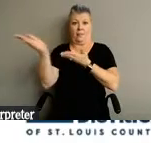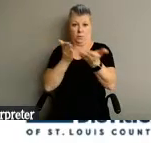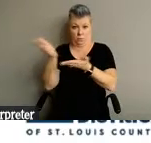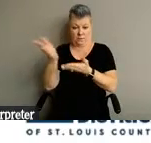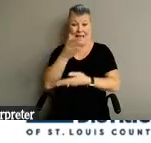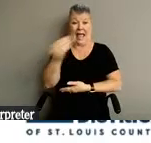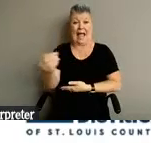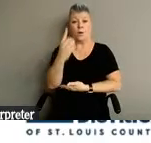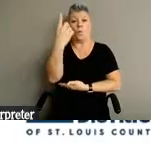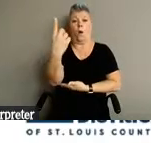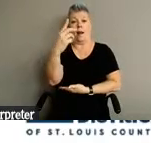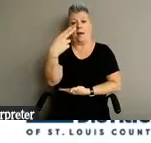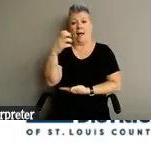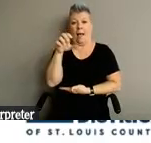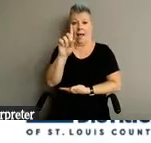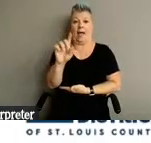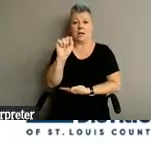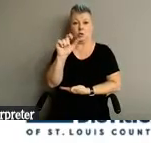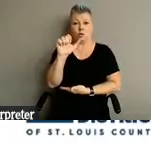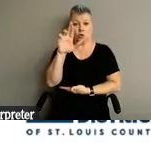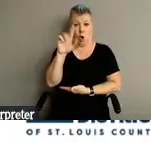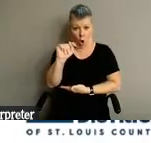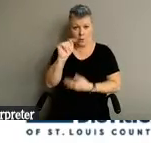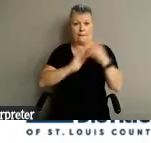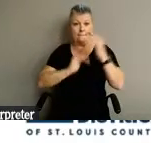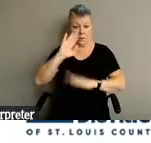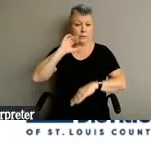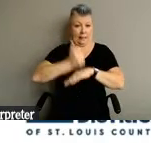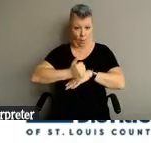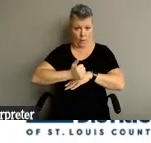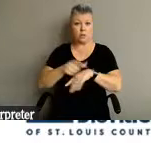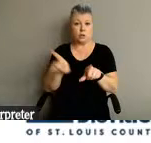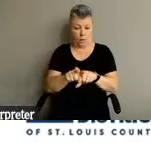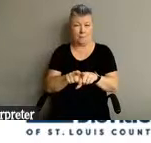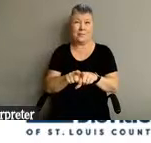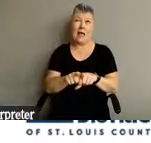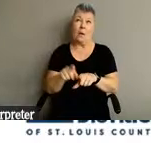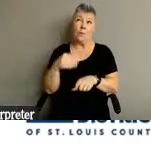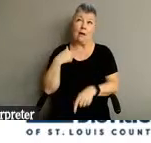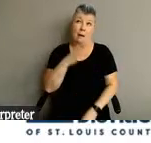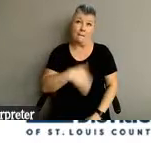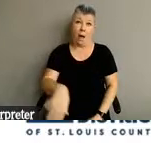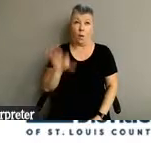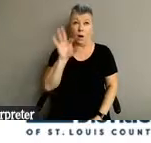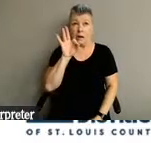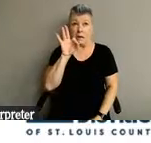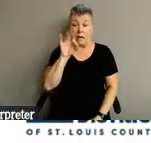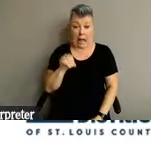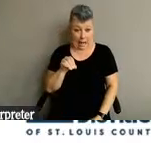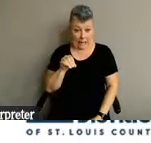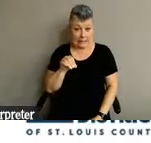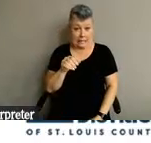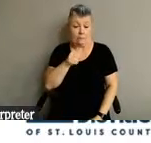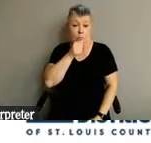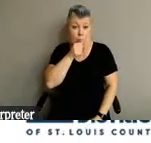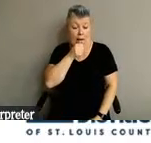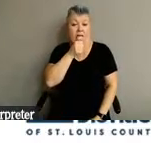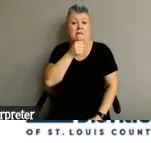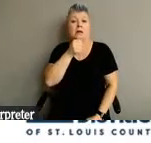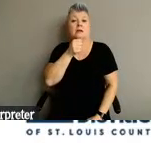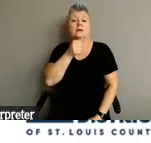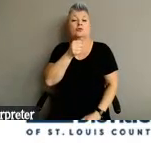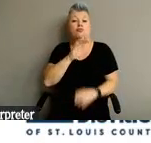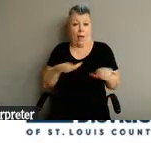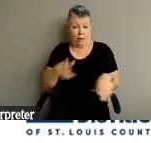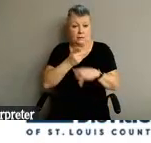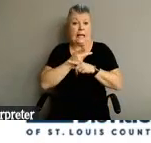1 Head Start building location. And there are about 90 private child care centers throughout